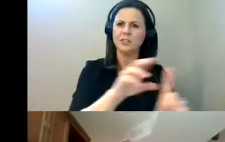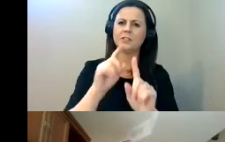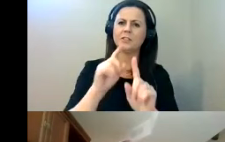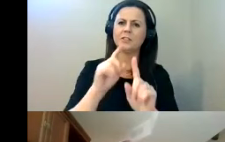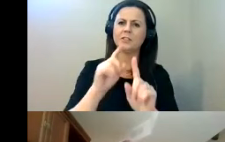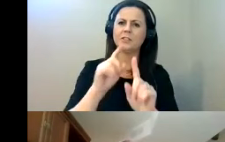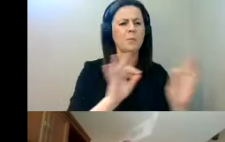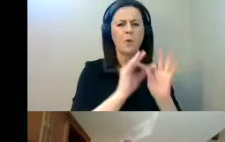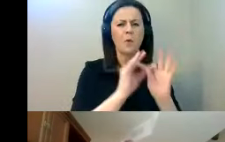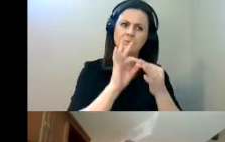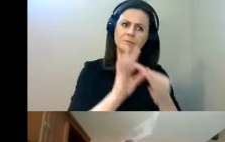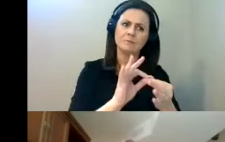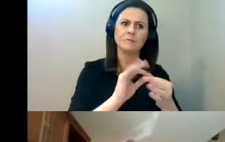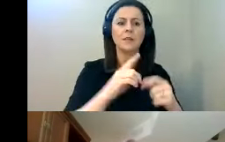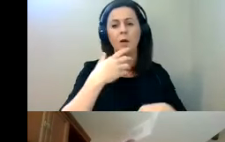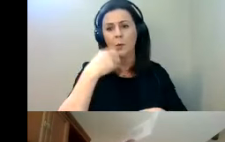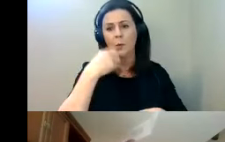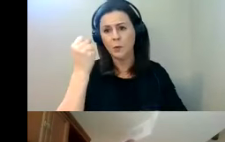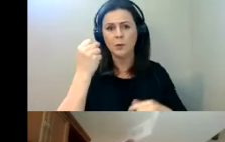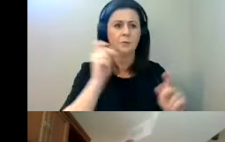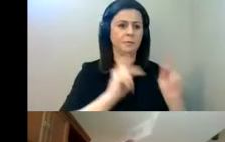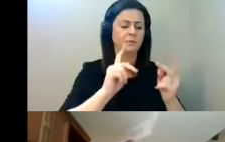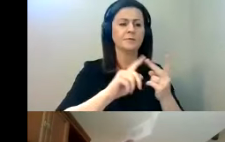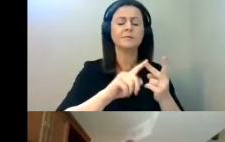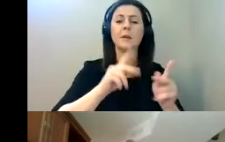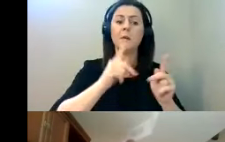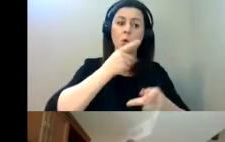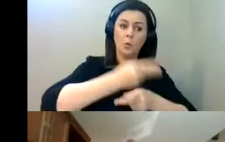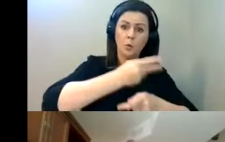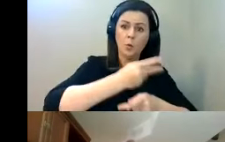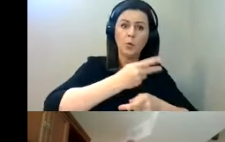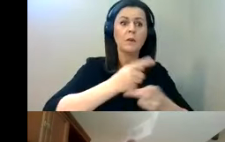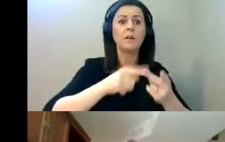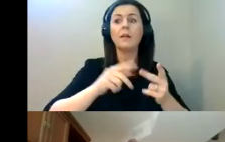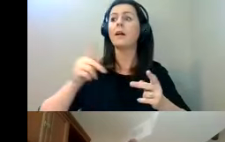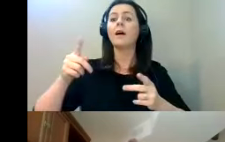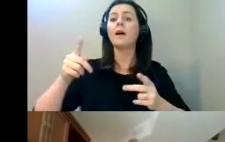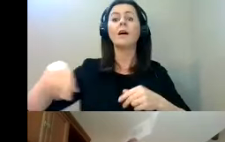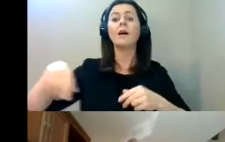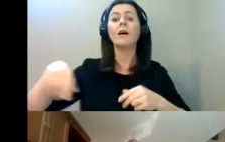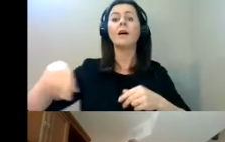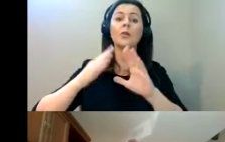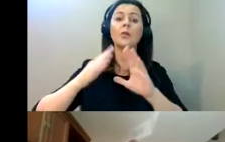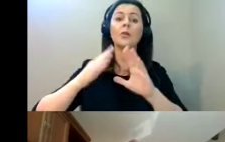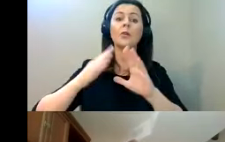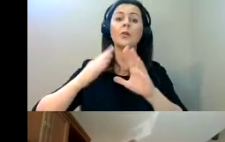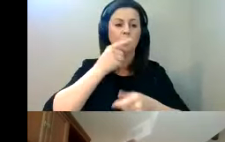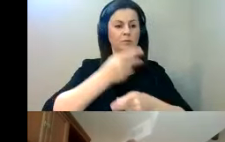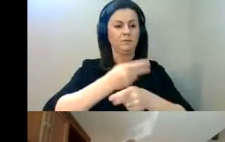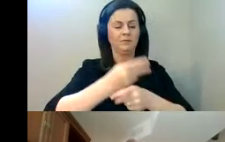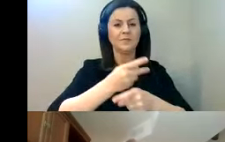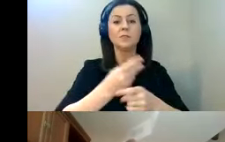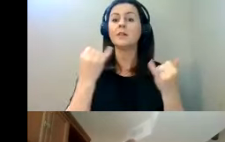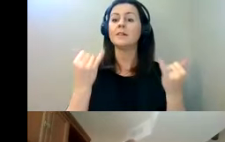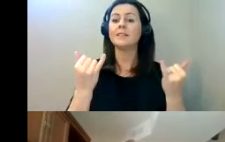as caregivers and our stakeholders that are caring for older adults in our community. So today we're hosting a session on balancing seniors' rights,